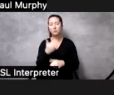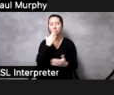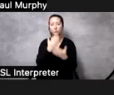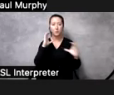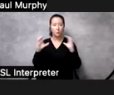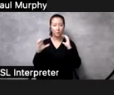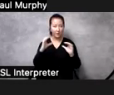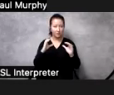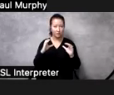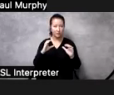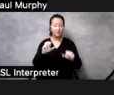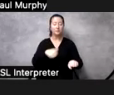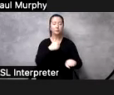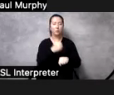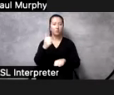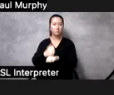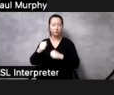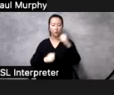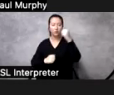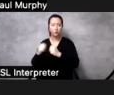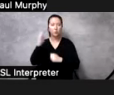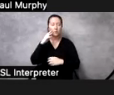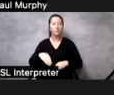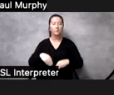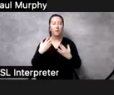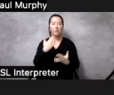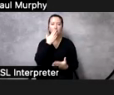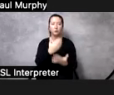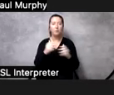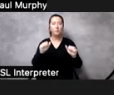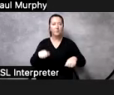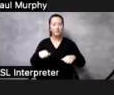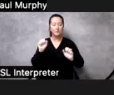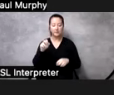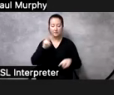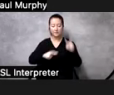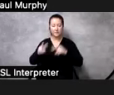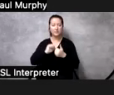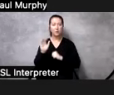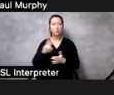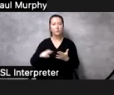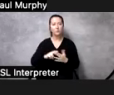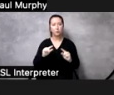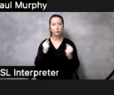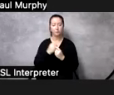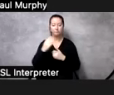communication and structure that then provides you a better ability to assess how your research group is doing.